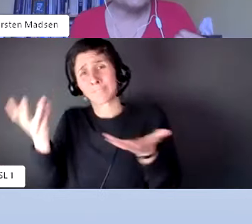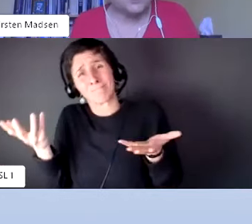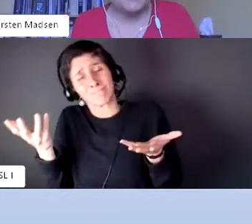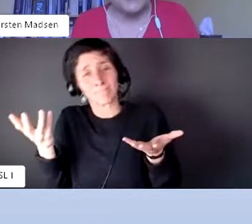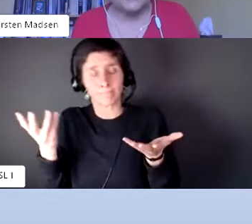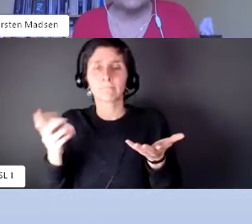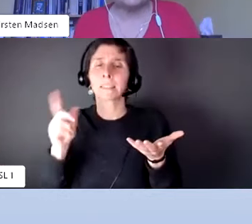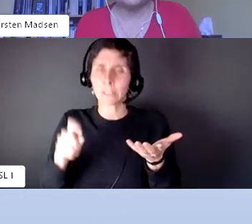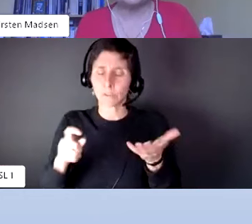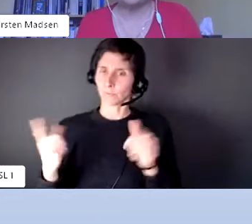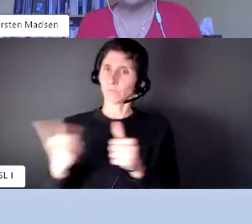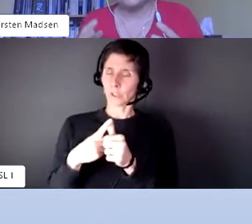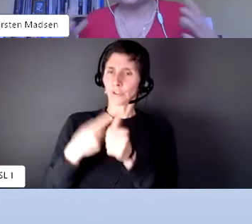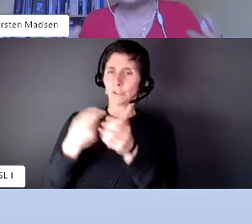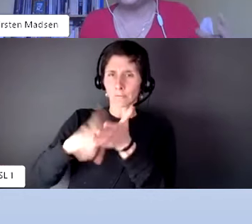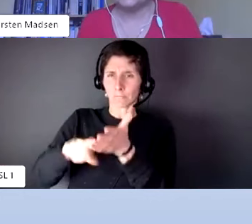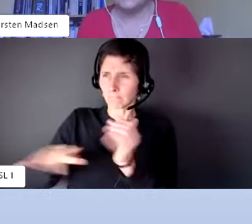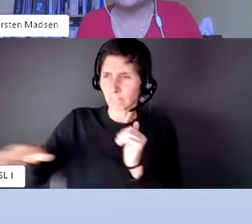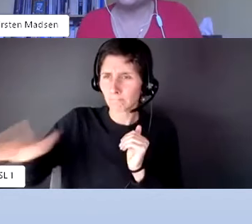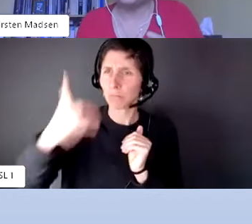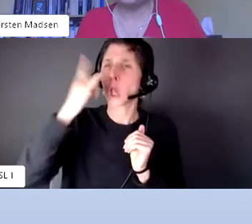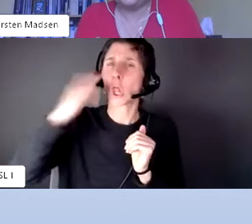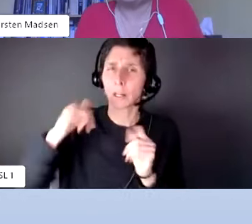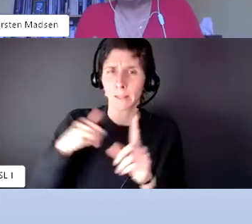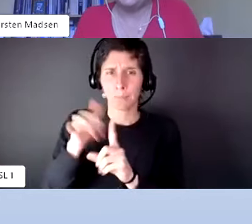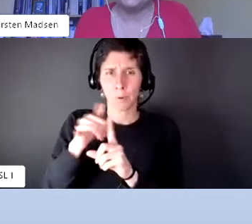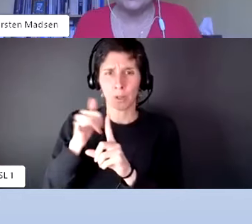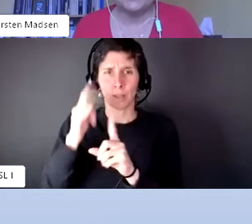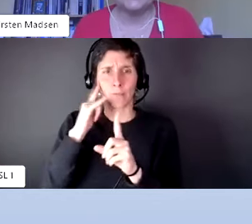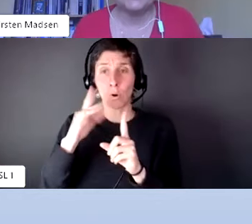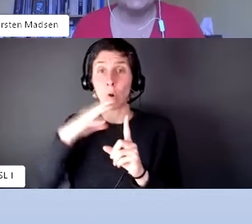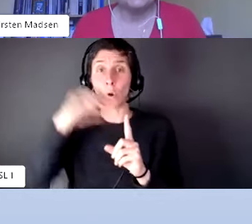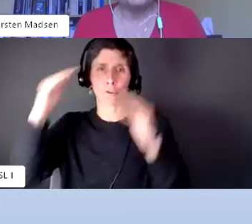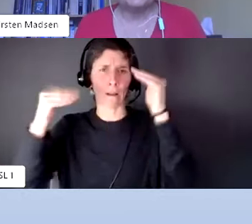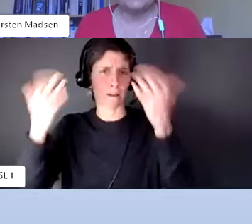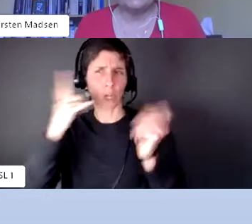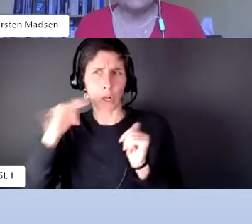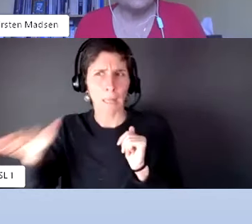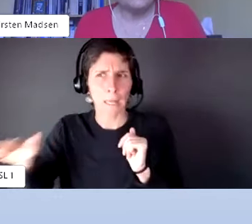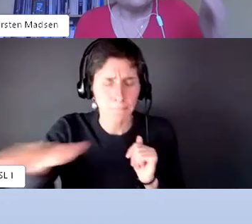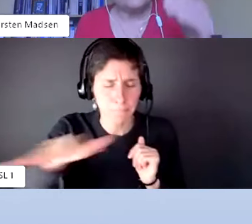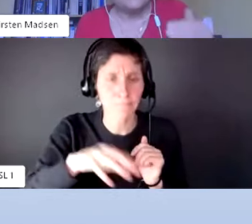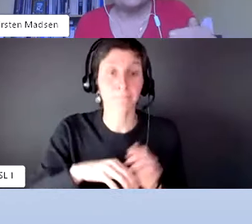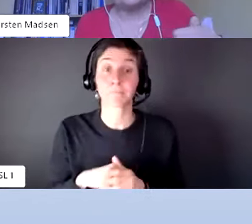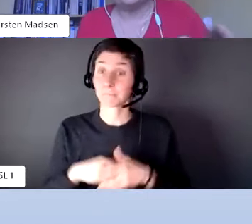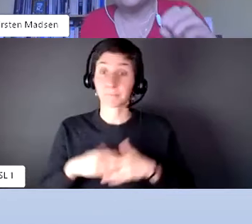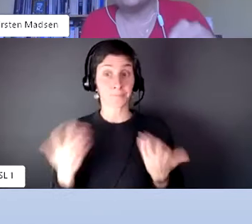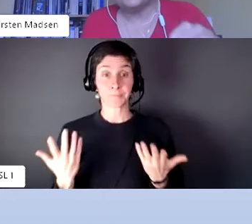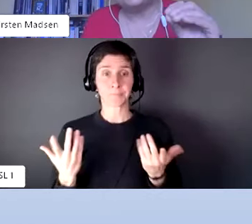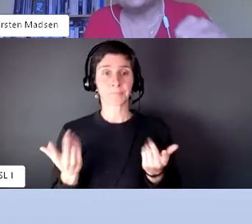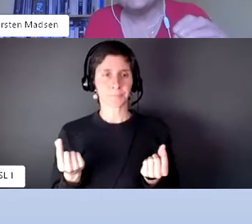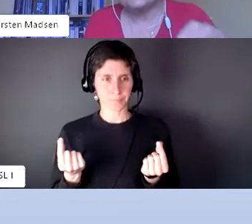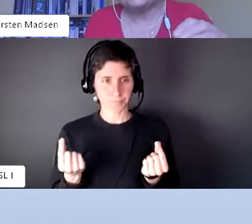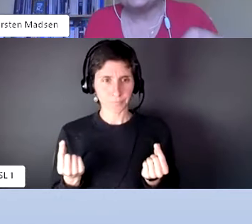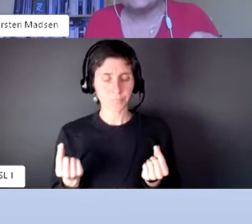get a firm handle of what it looked like bullying between older adults. So then we wanted